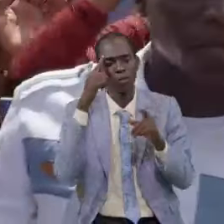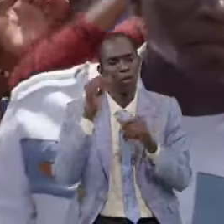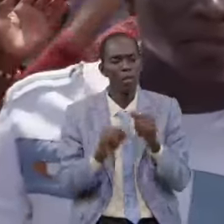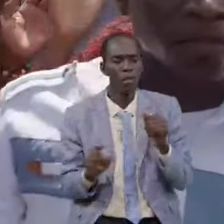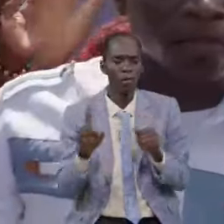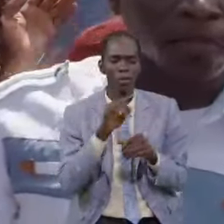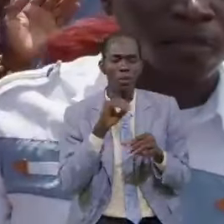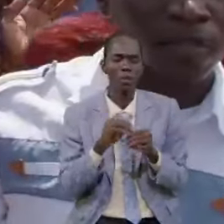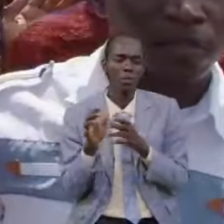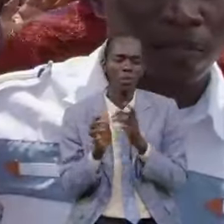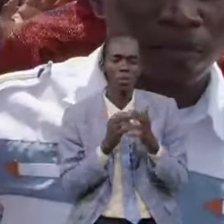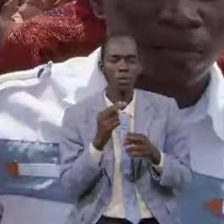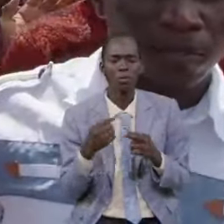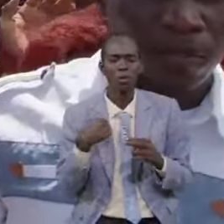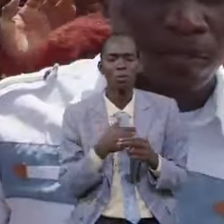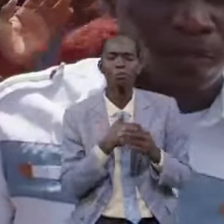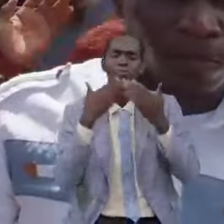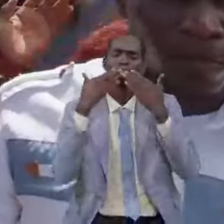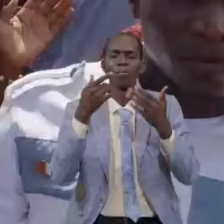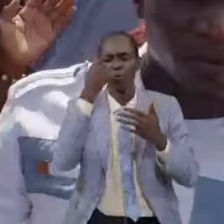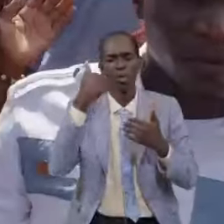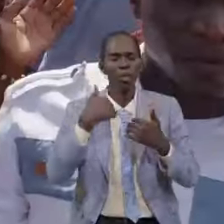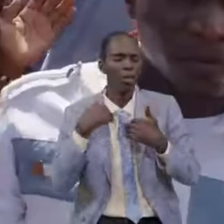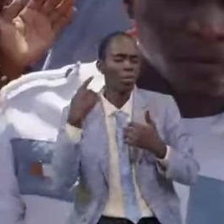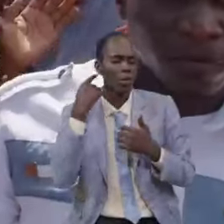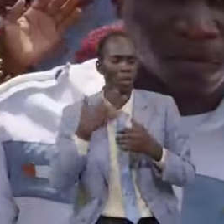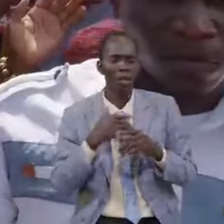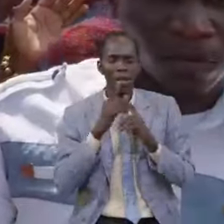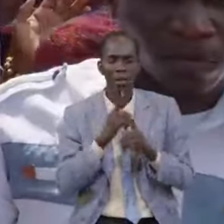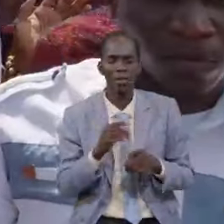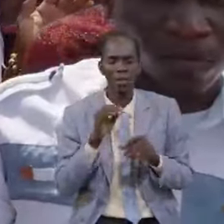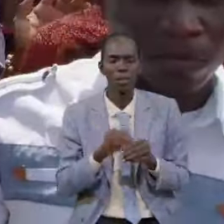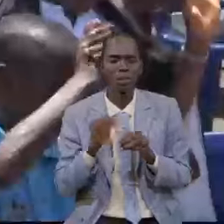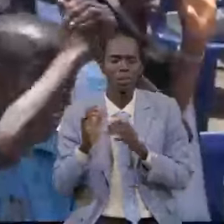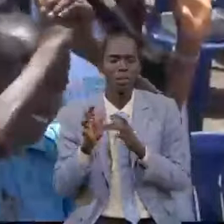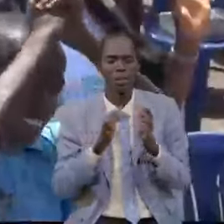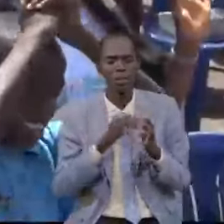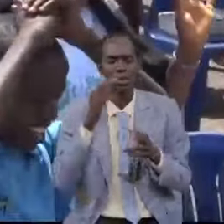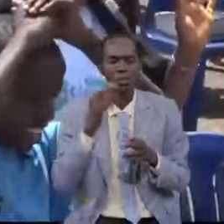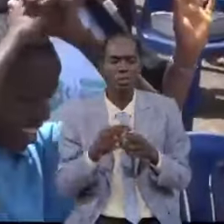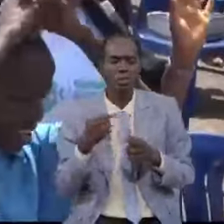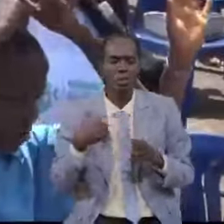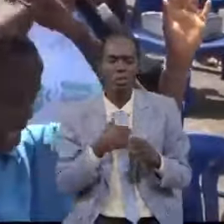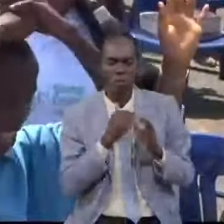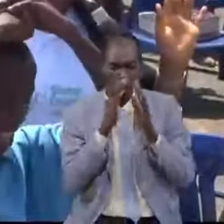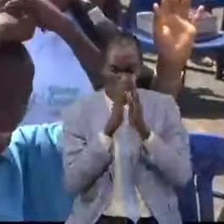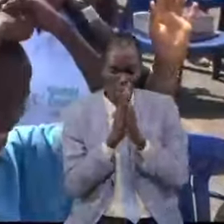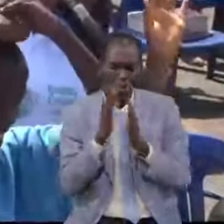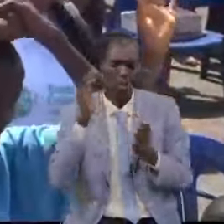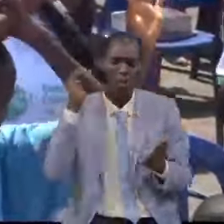Lord, because we know you have answered. In Jesus' name we pray.